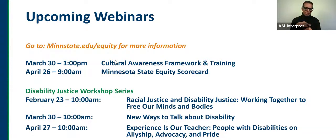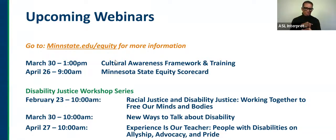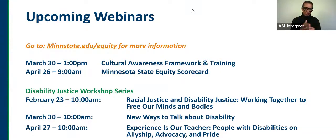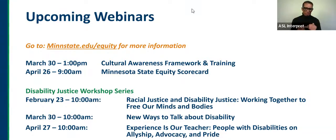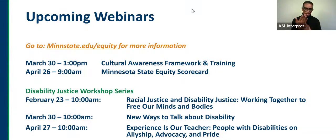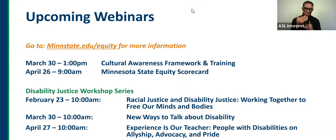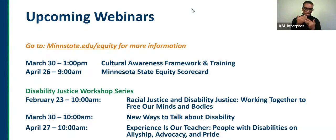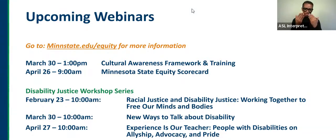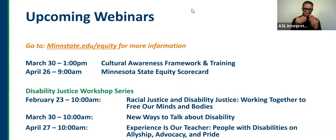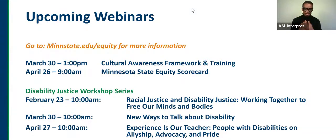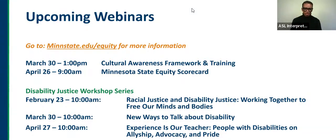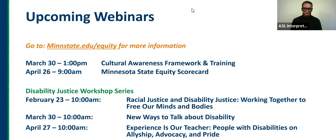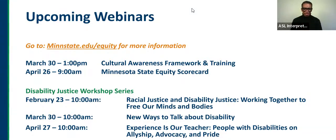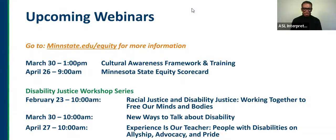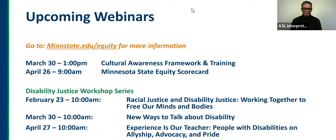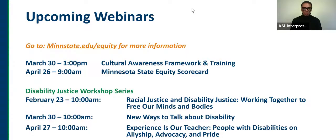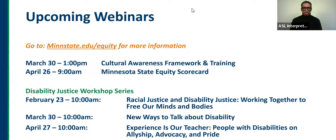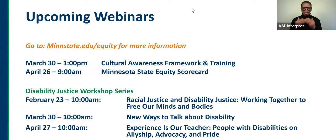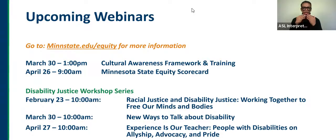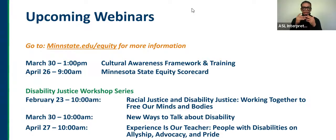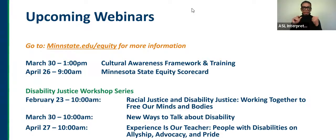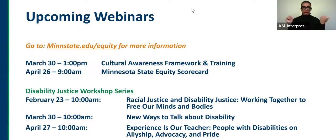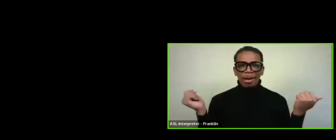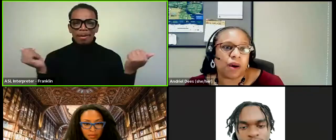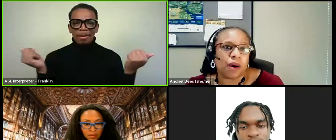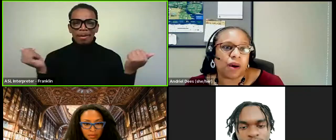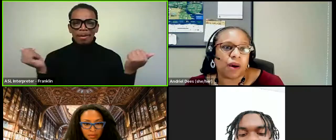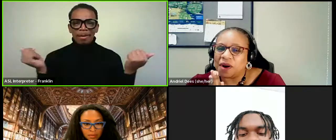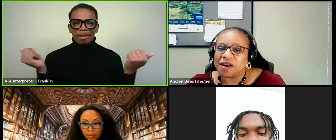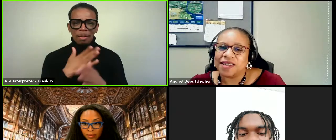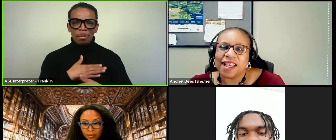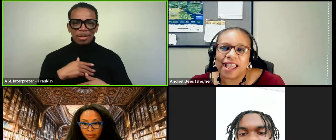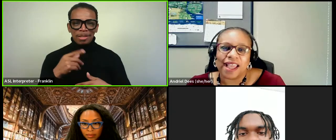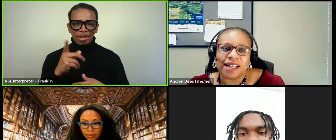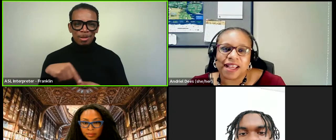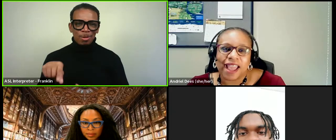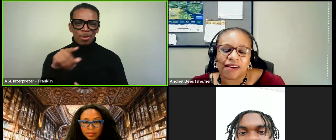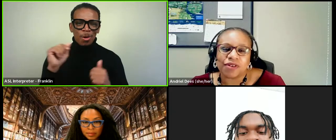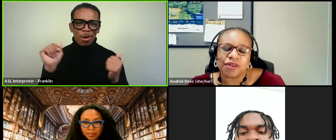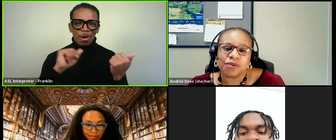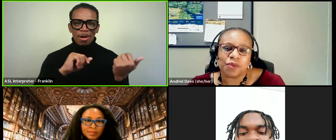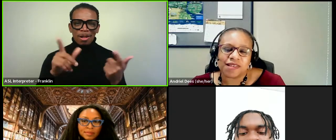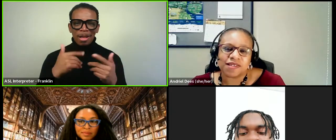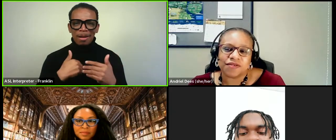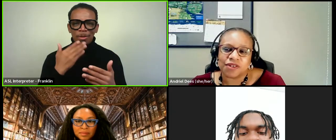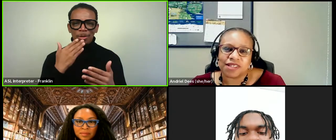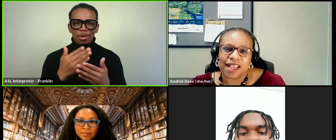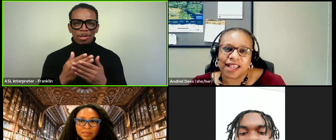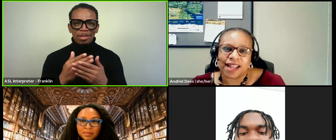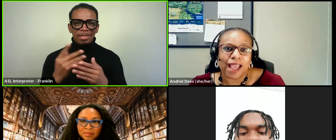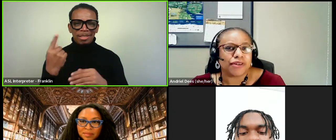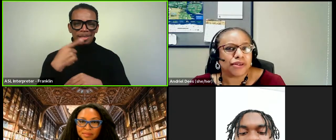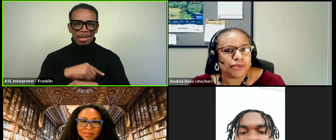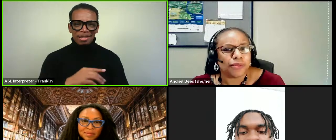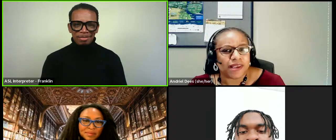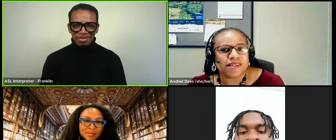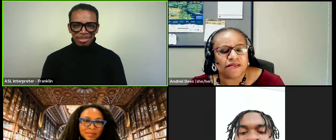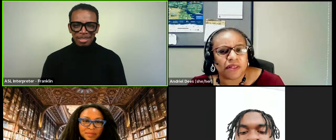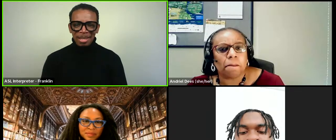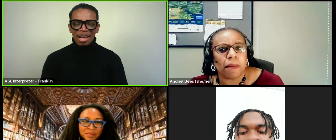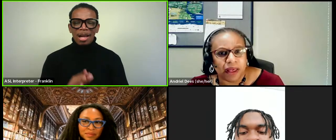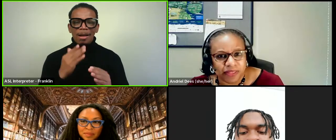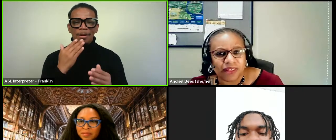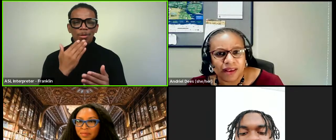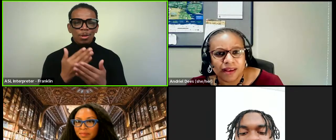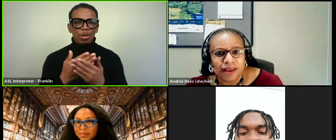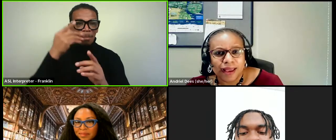that, again, thank you to everybody. Appreciate you all, and have a good rest of your day, and have a good rest of